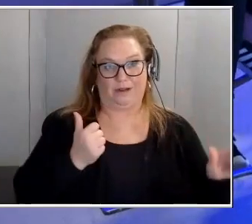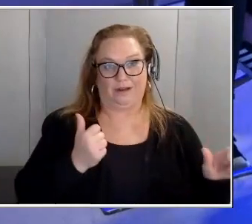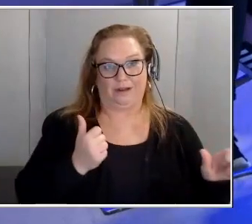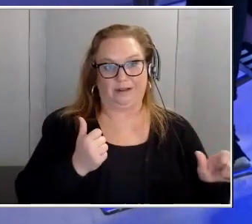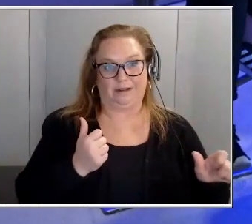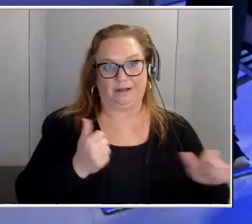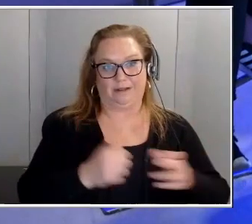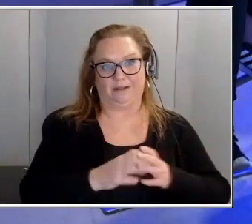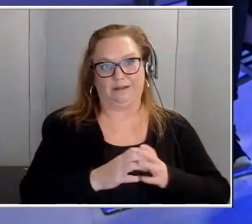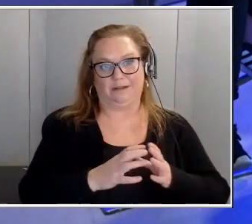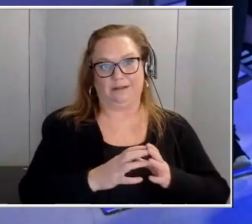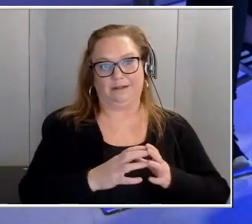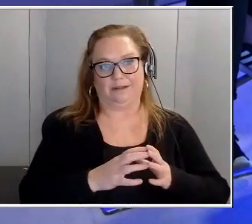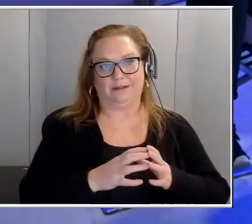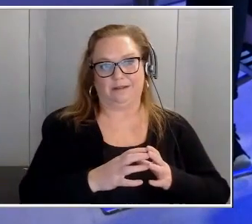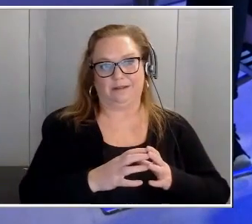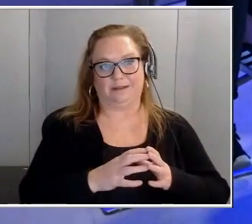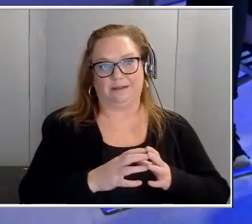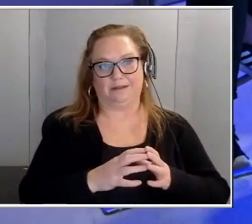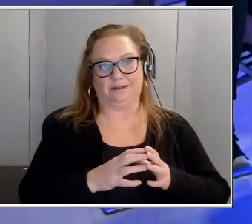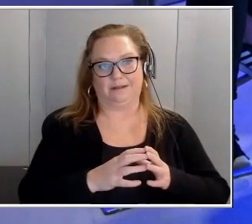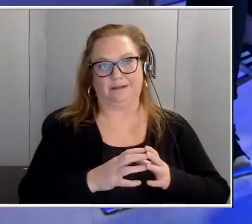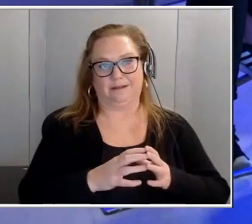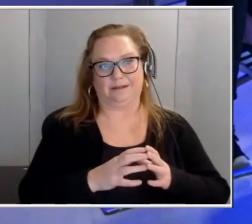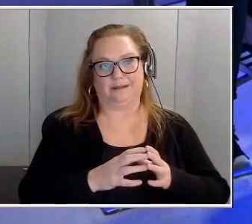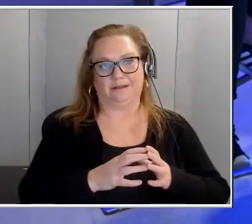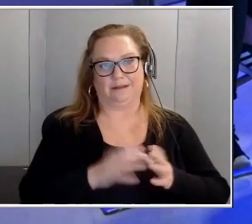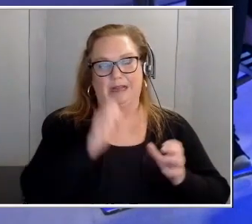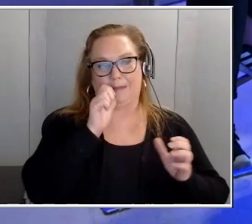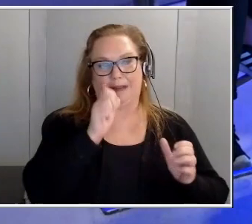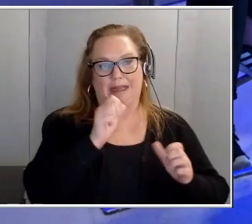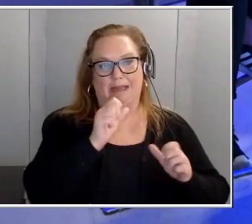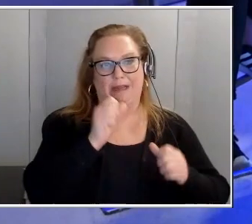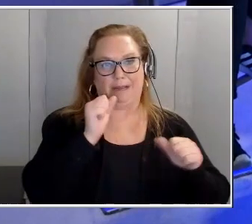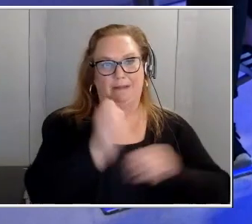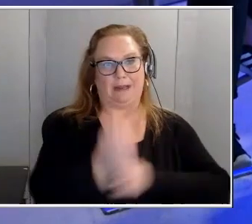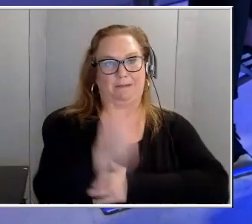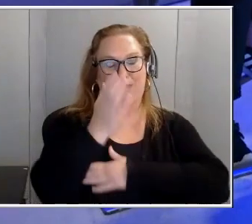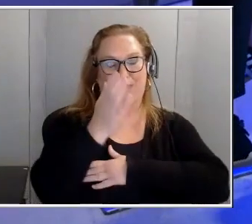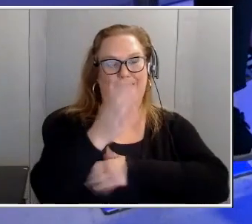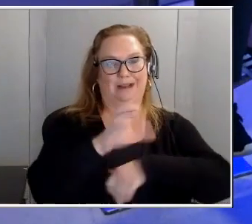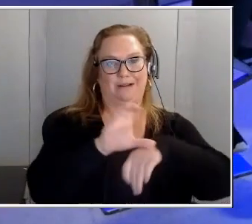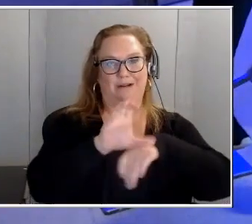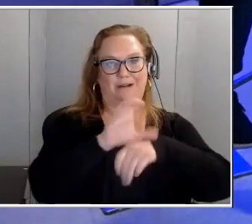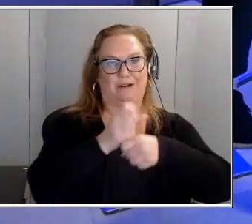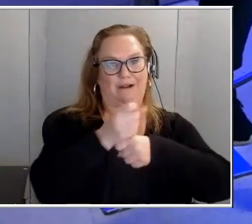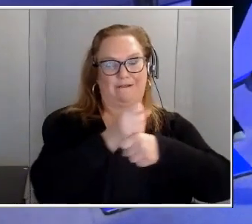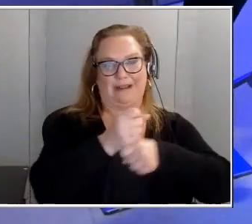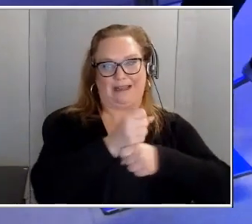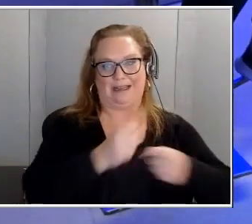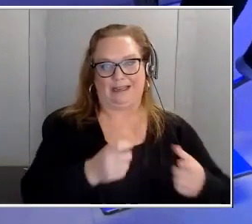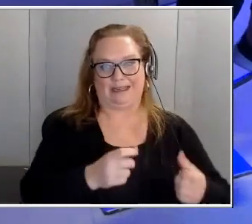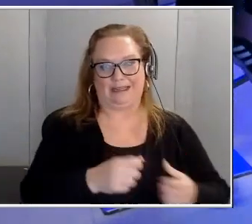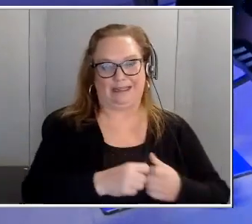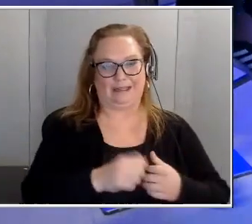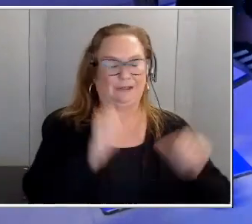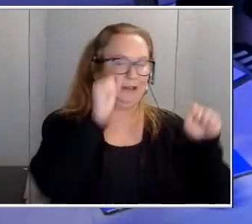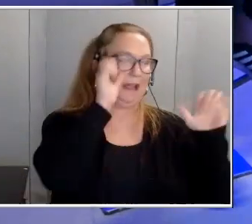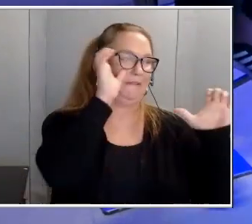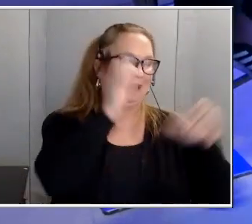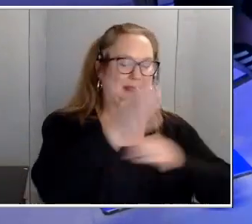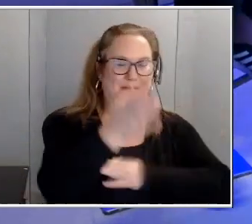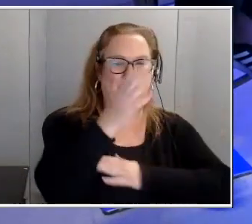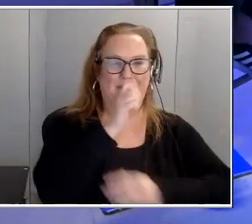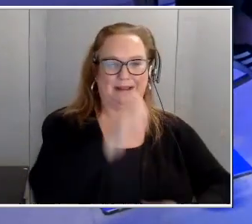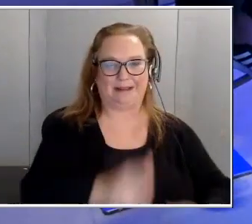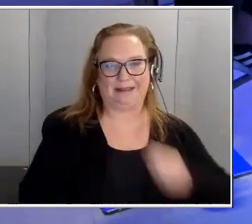I'm not giving up my caffeine in the morning either. No. And you should not. And you should